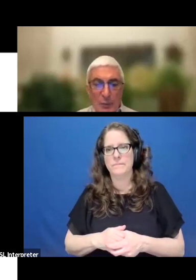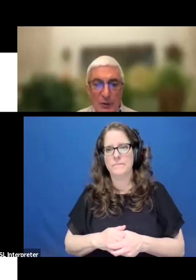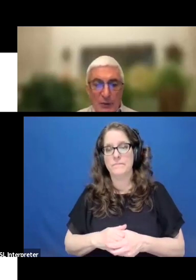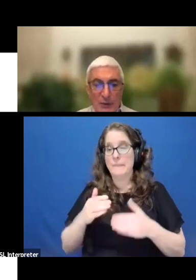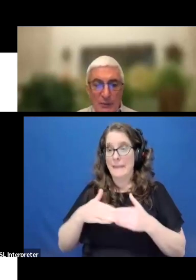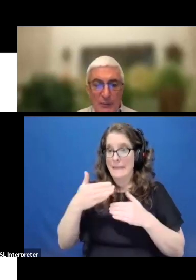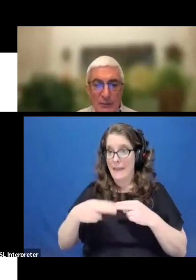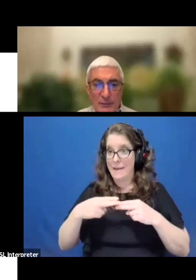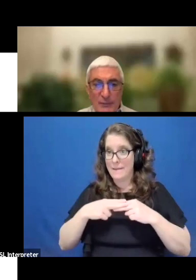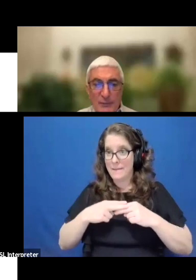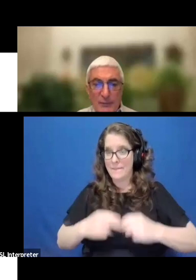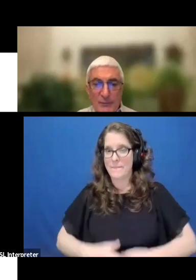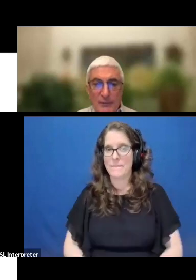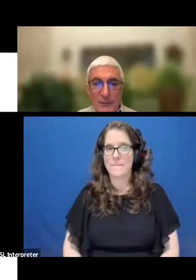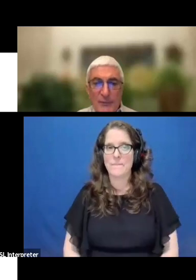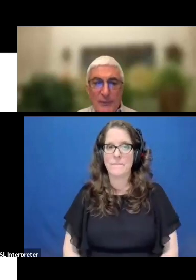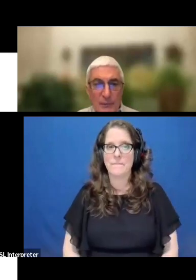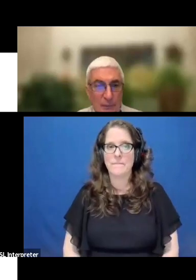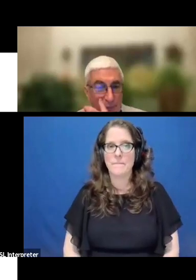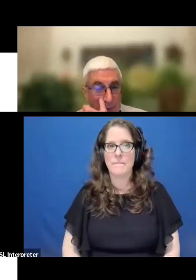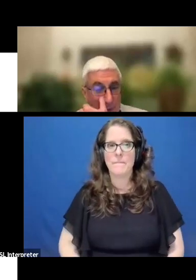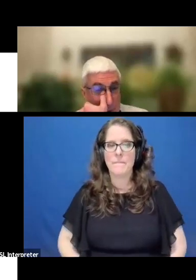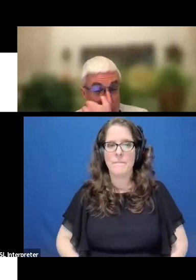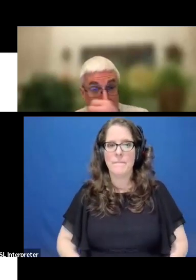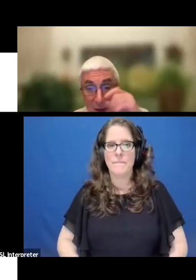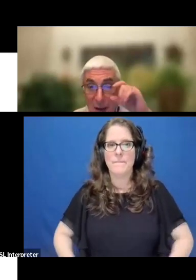Next slide, please.